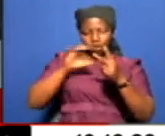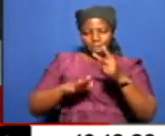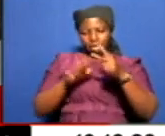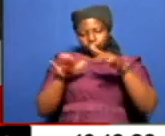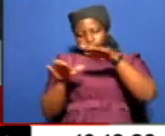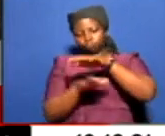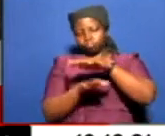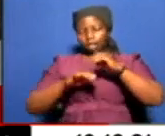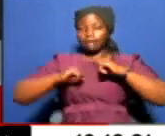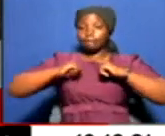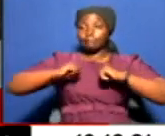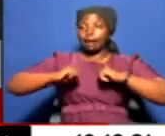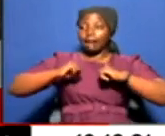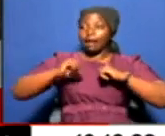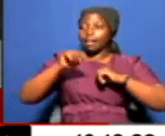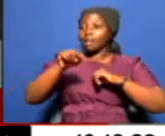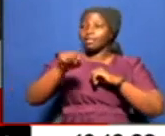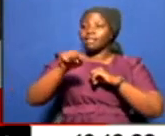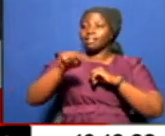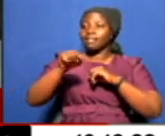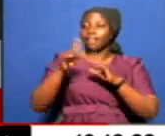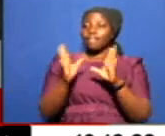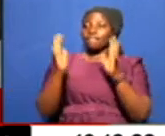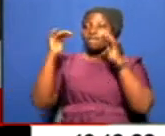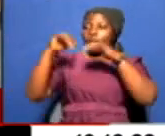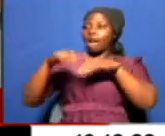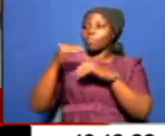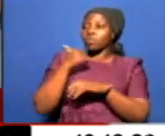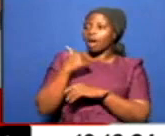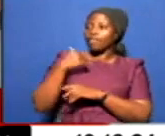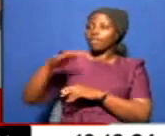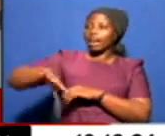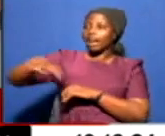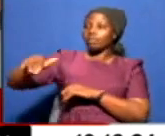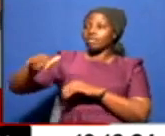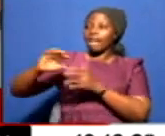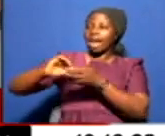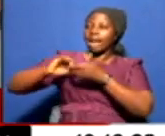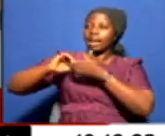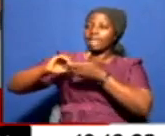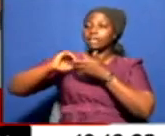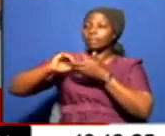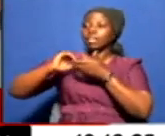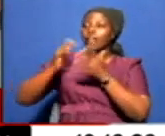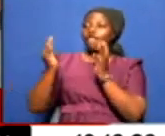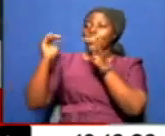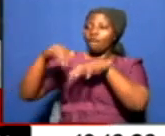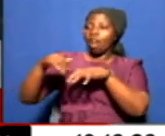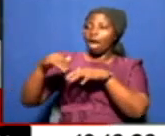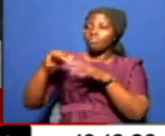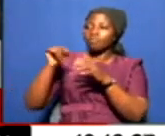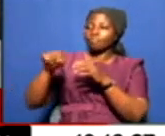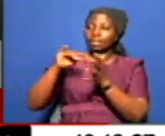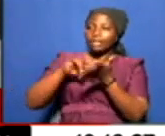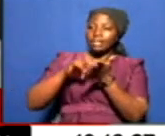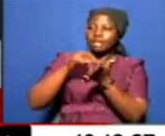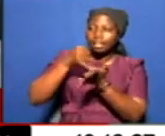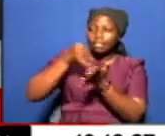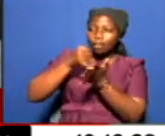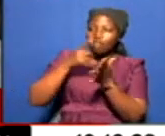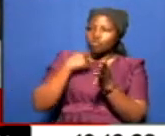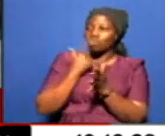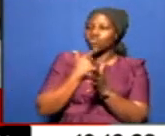forum, there is what we call the county engagement forum, mm-hmm. which is comprised of many people